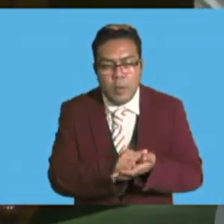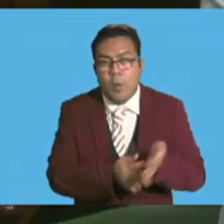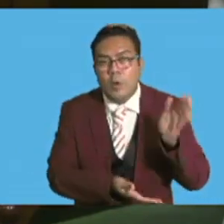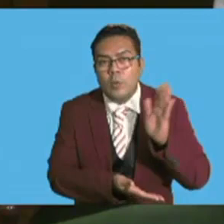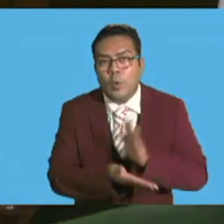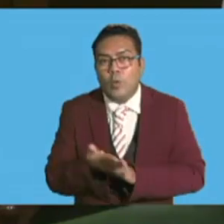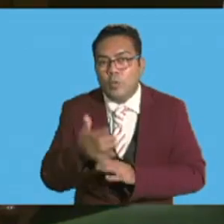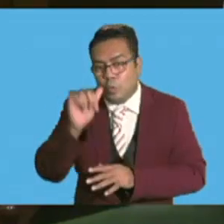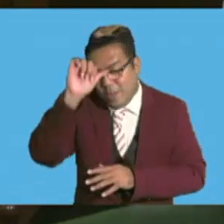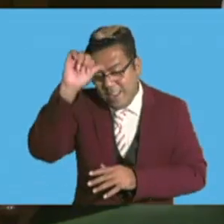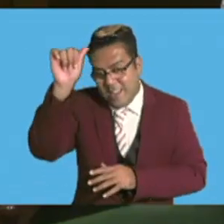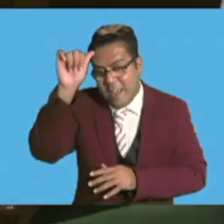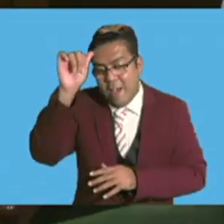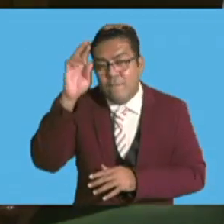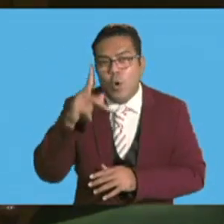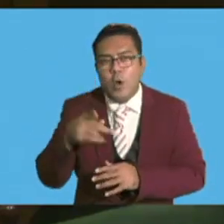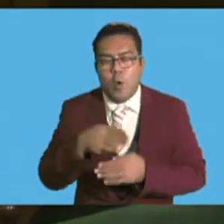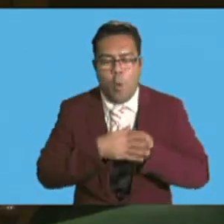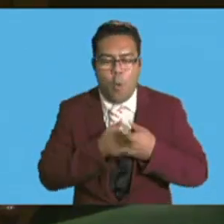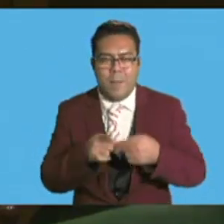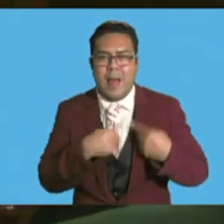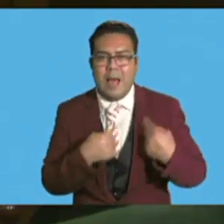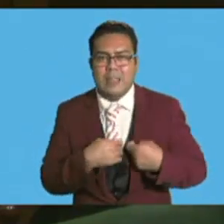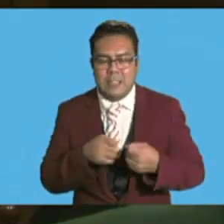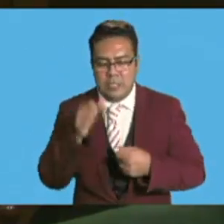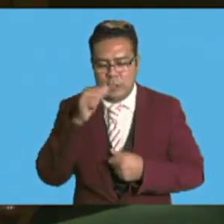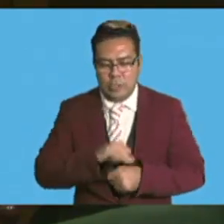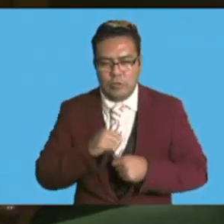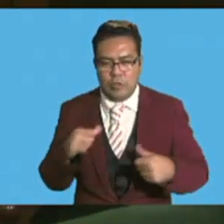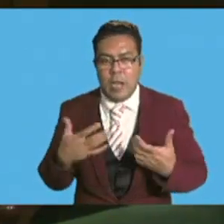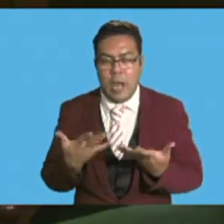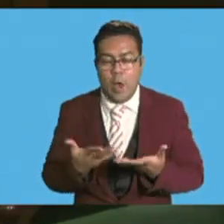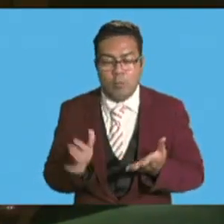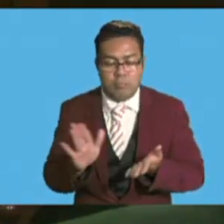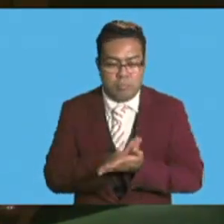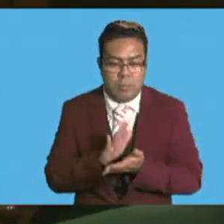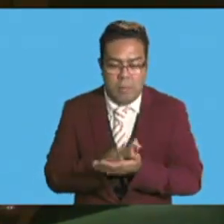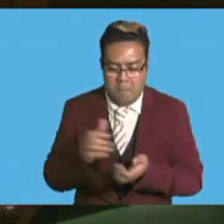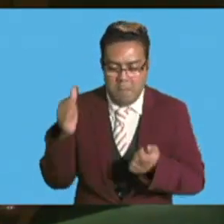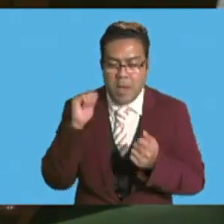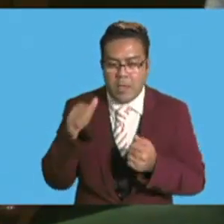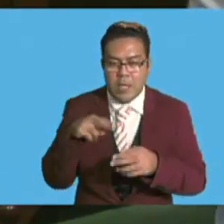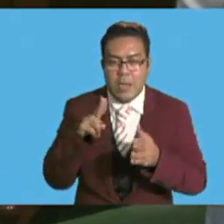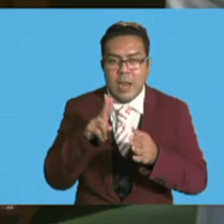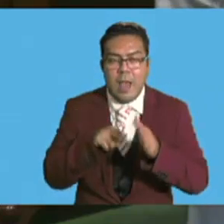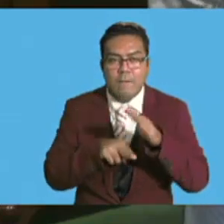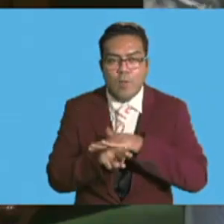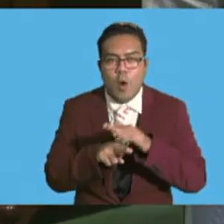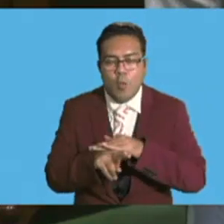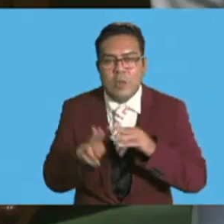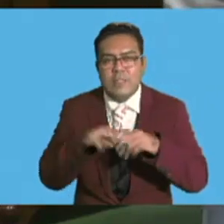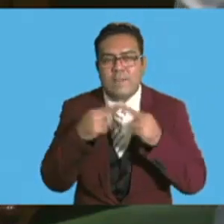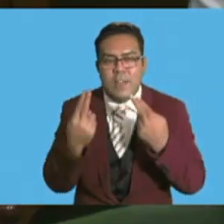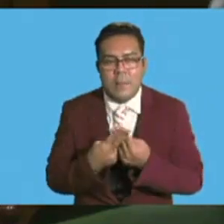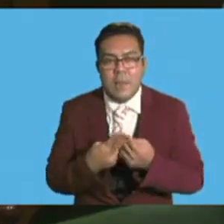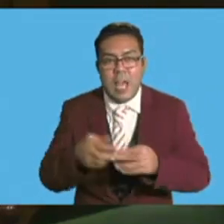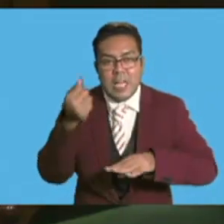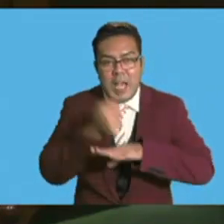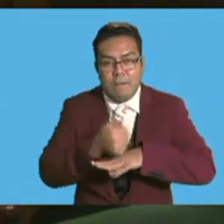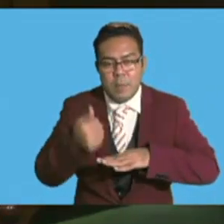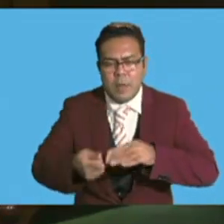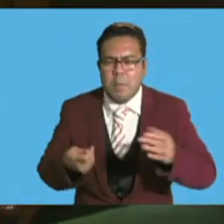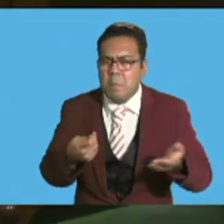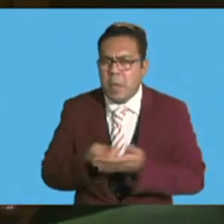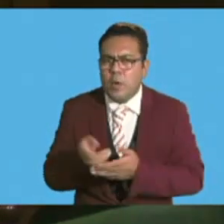Delhi in India for an open heart surgery, recovered well, is now happy to be back in Nabua with his entire family. Government paid all the